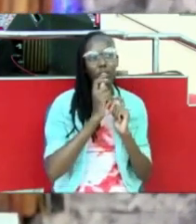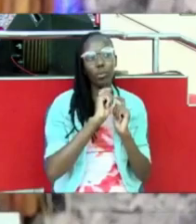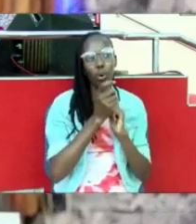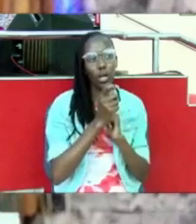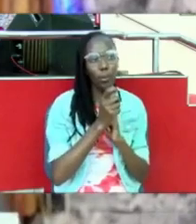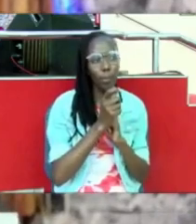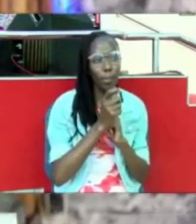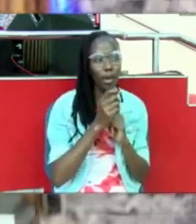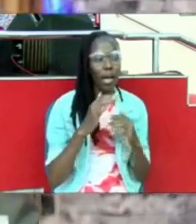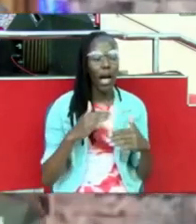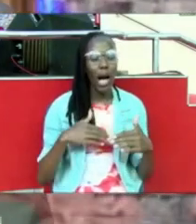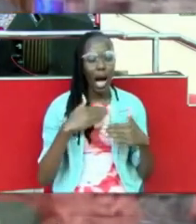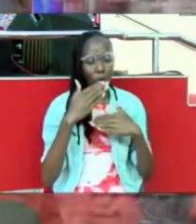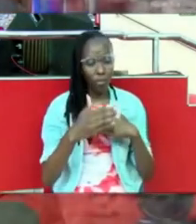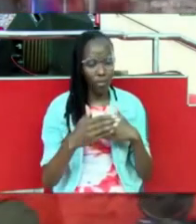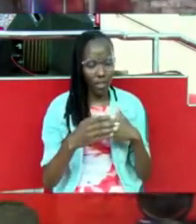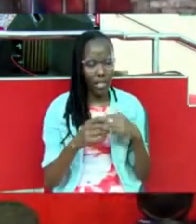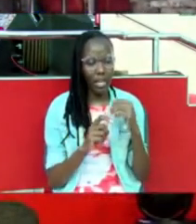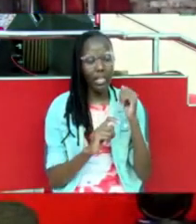After trial,